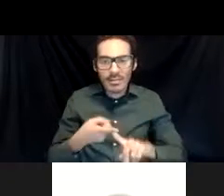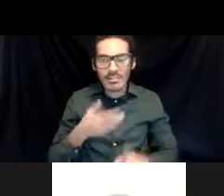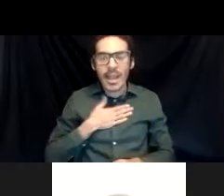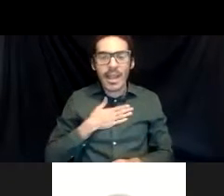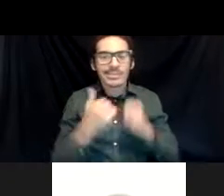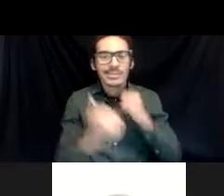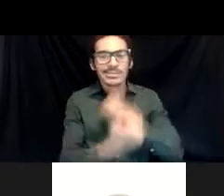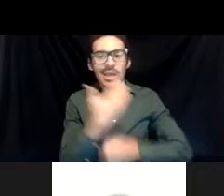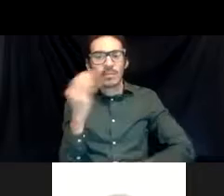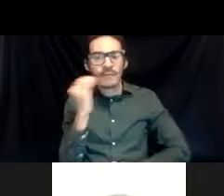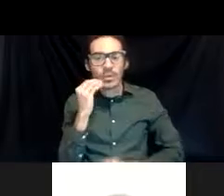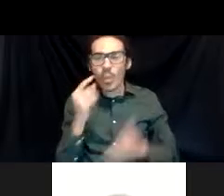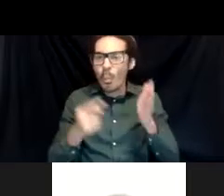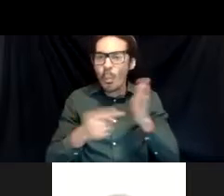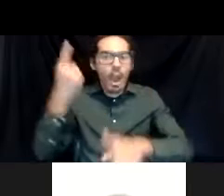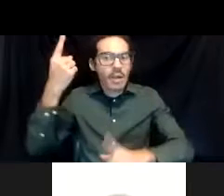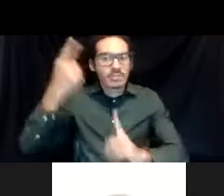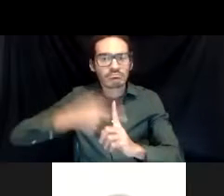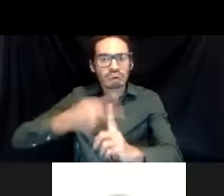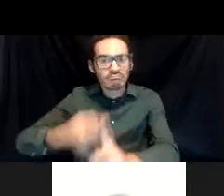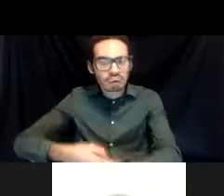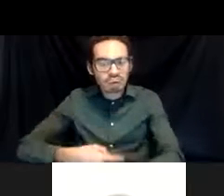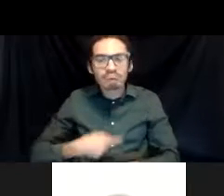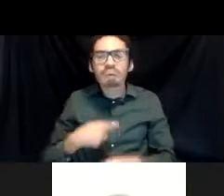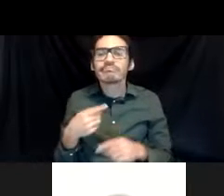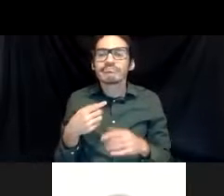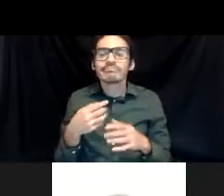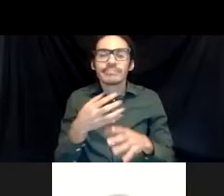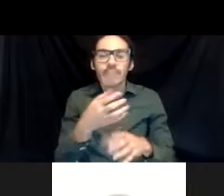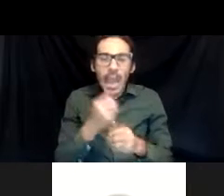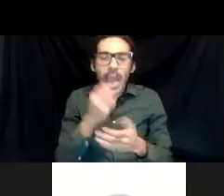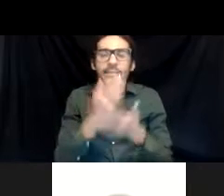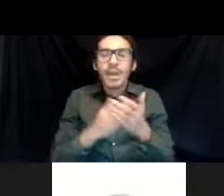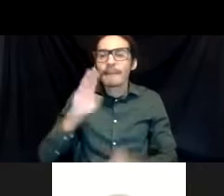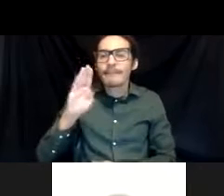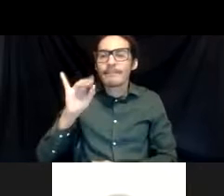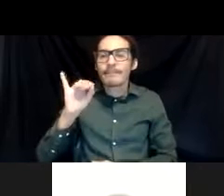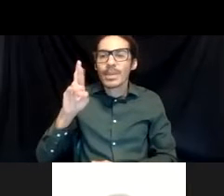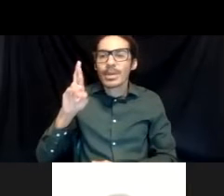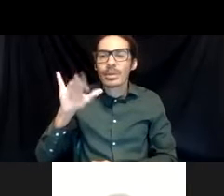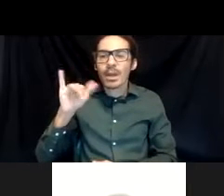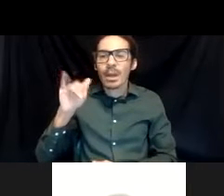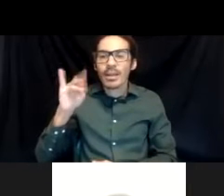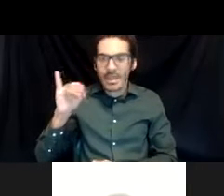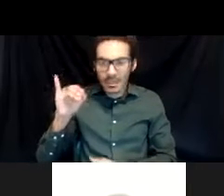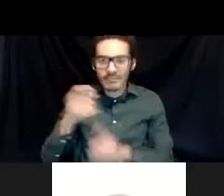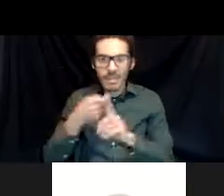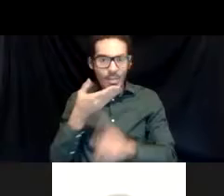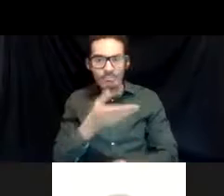I think once a month I get a big sort of a case of biryani from her, and that's what I